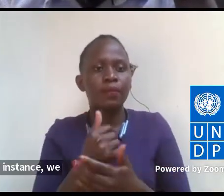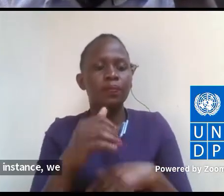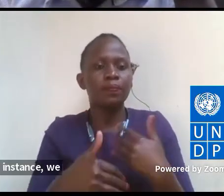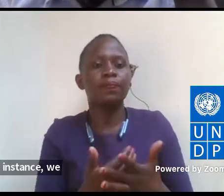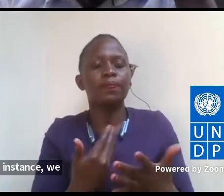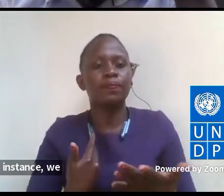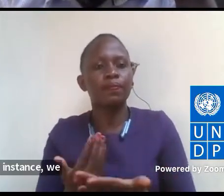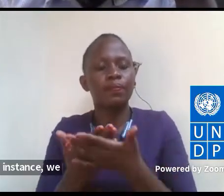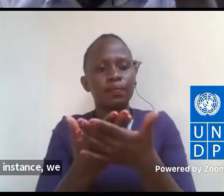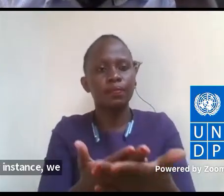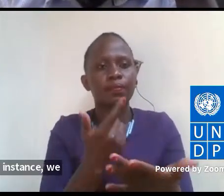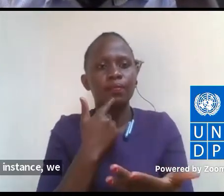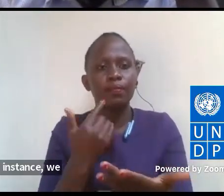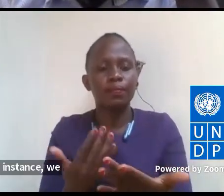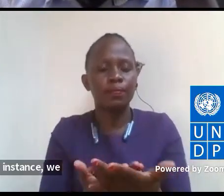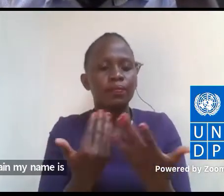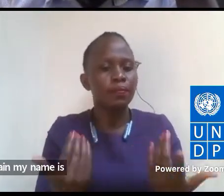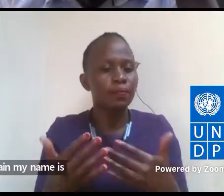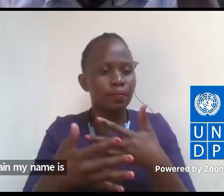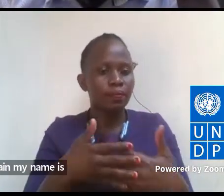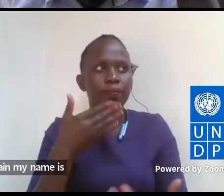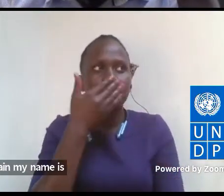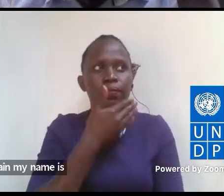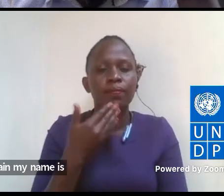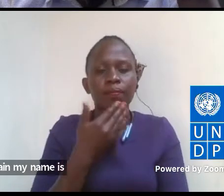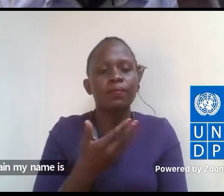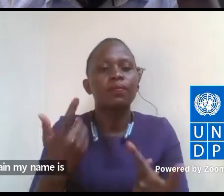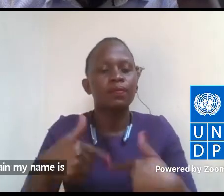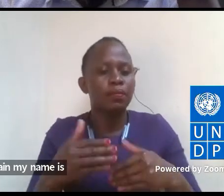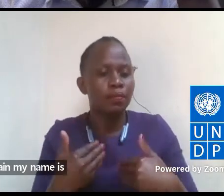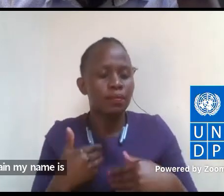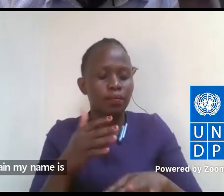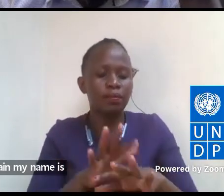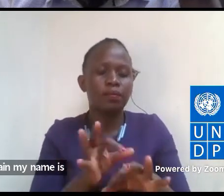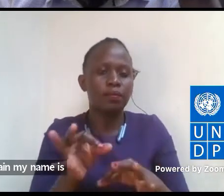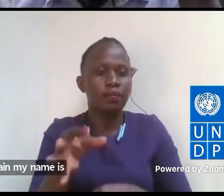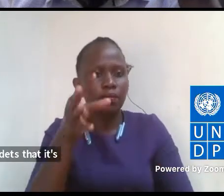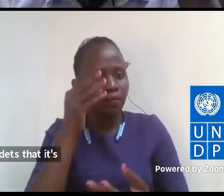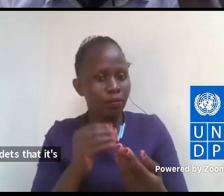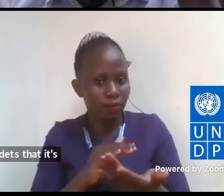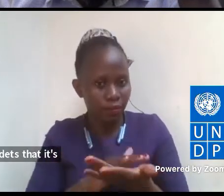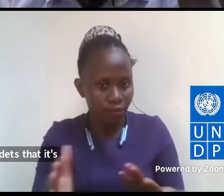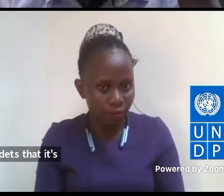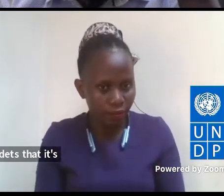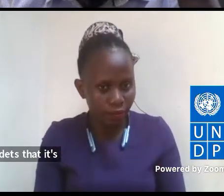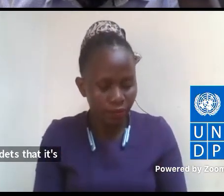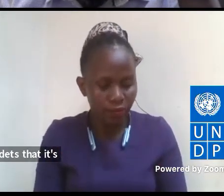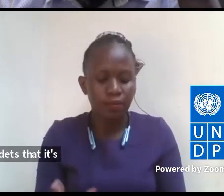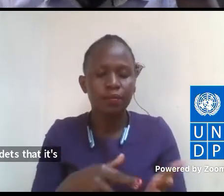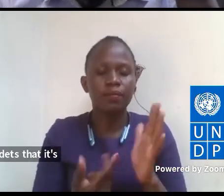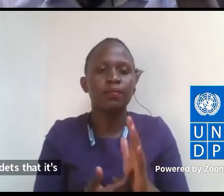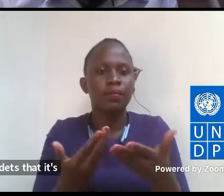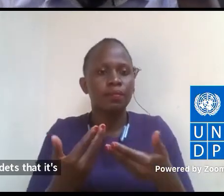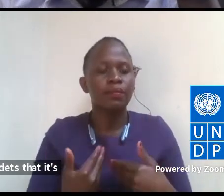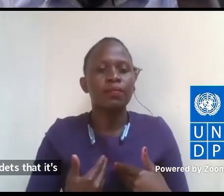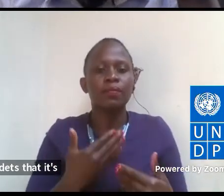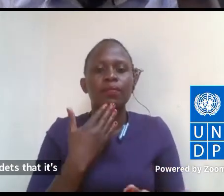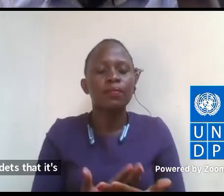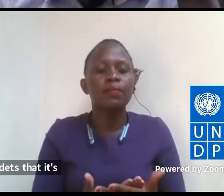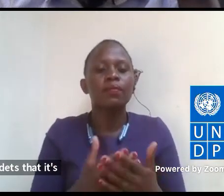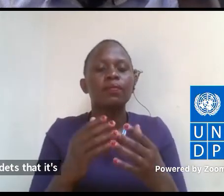Survey and Mines. For instance, there's an online mining cadastre. It's like they just got the mapped areas of Uganda